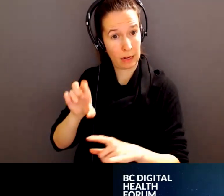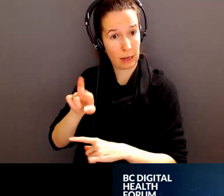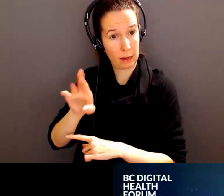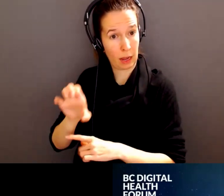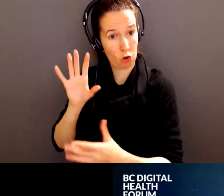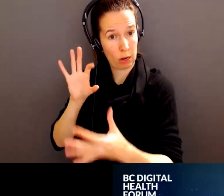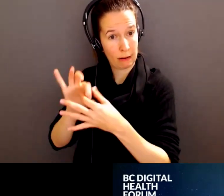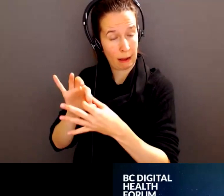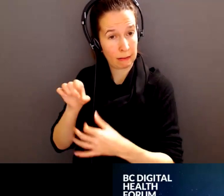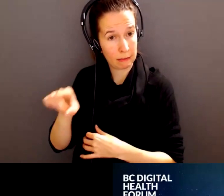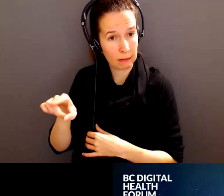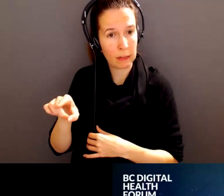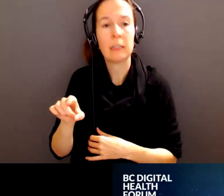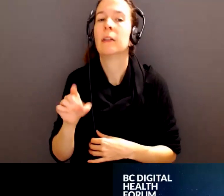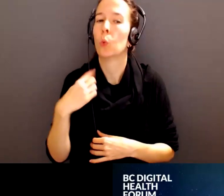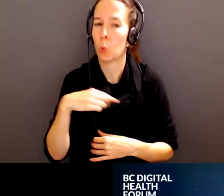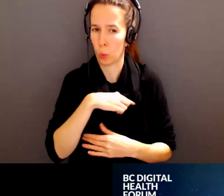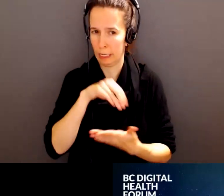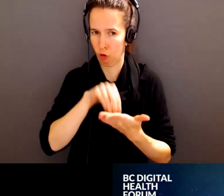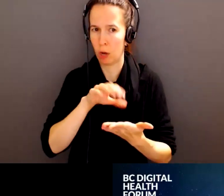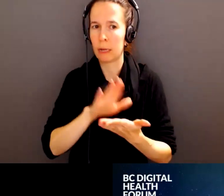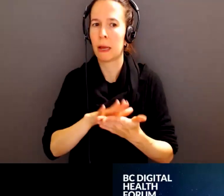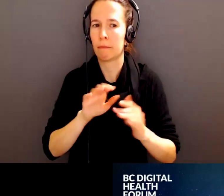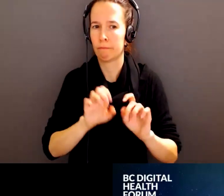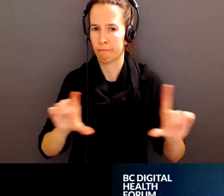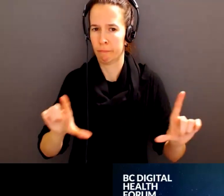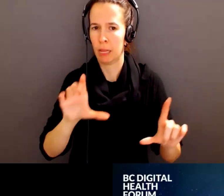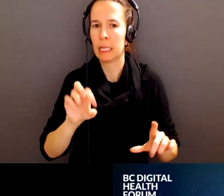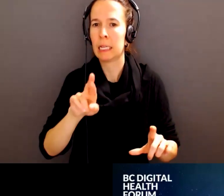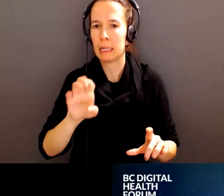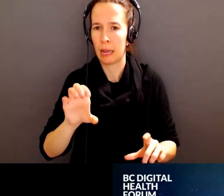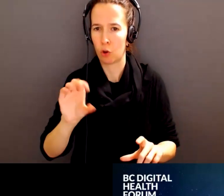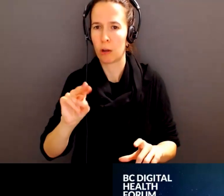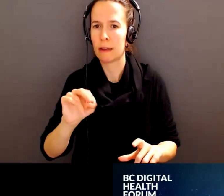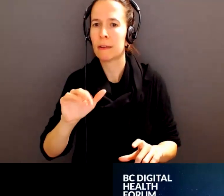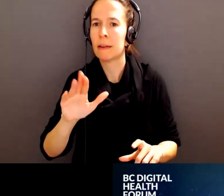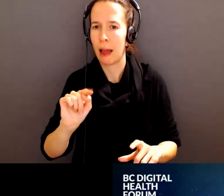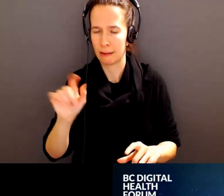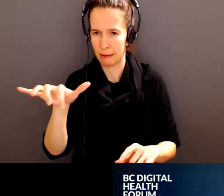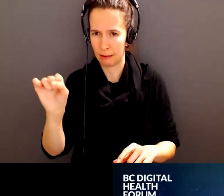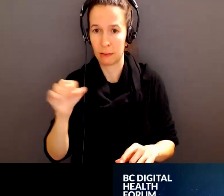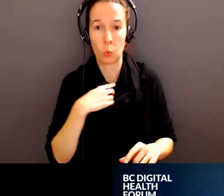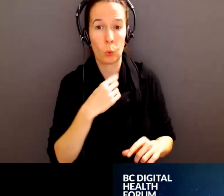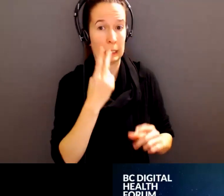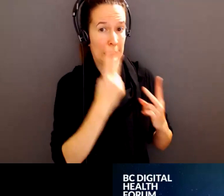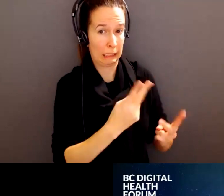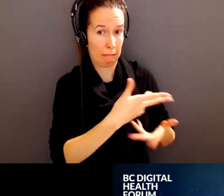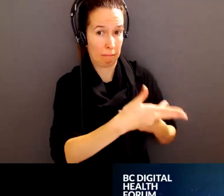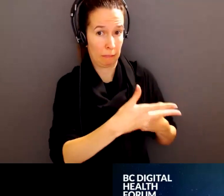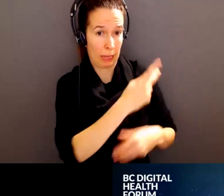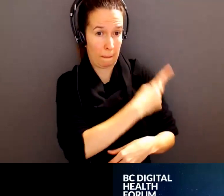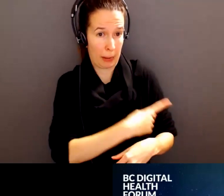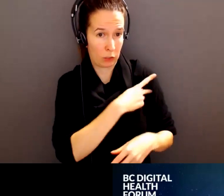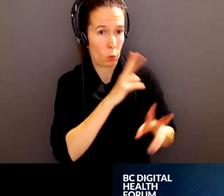are documenting through Care Connect. So once we've seen the patients, that will be uploaded to Care Connect. So when they go to their